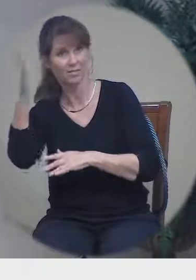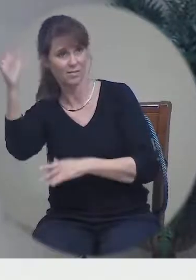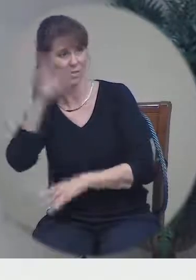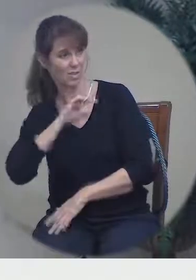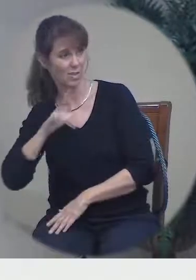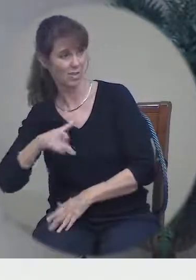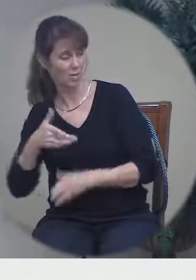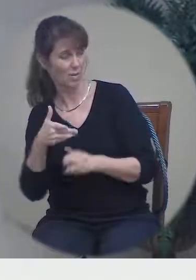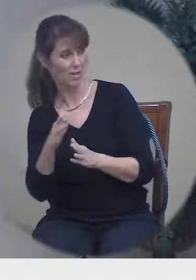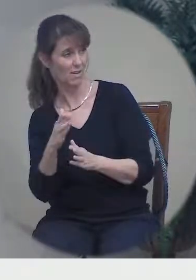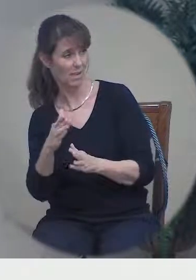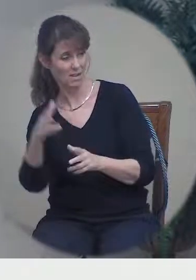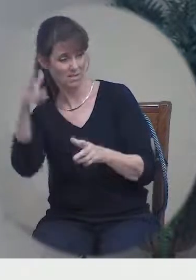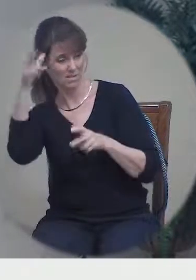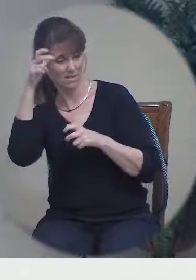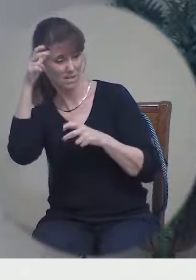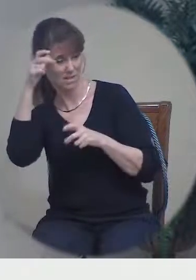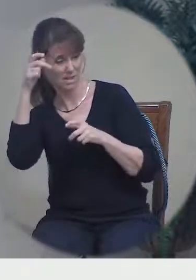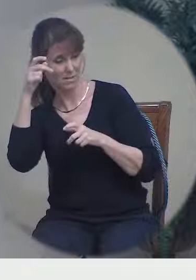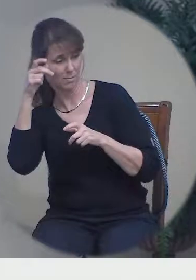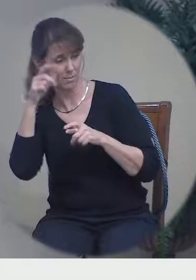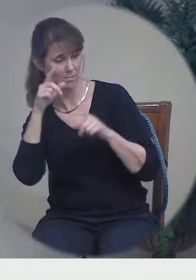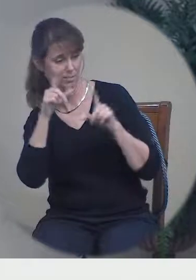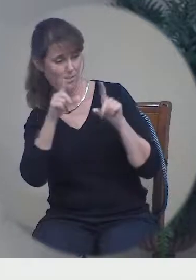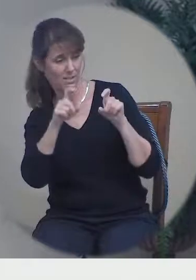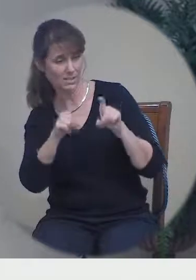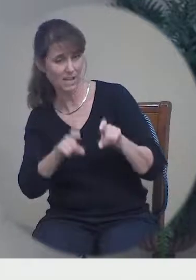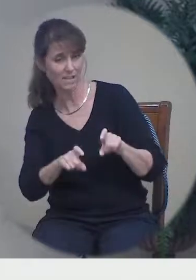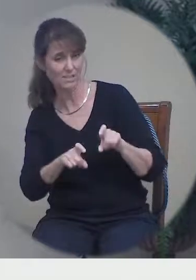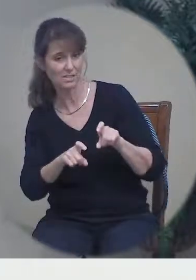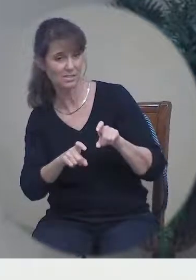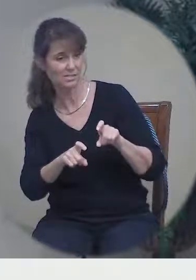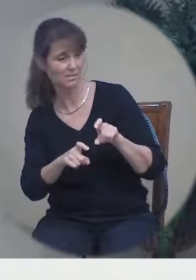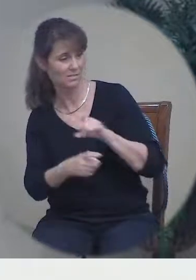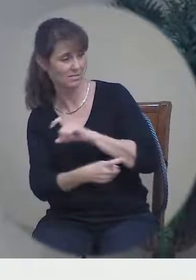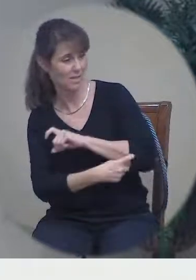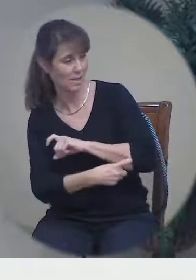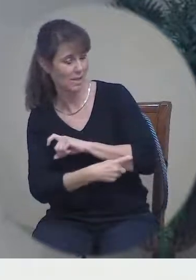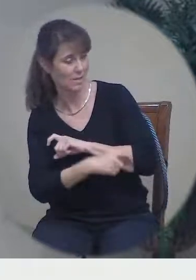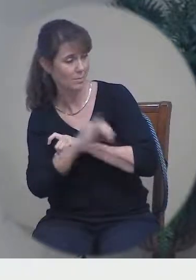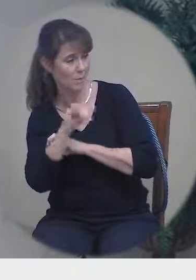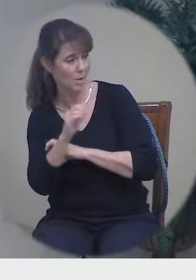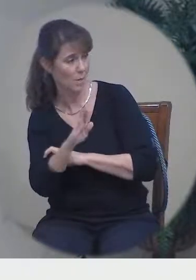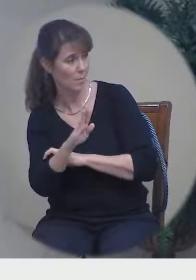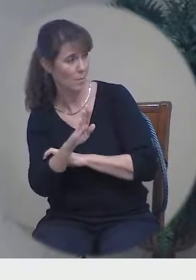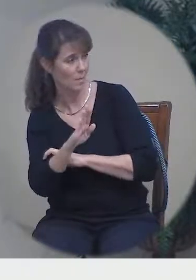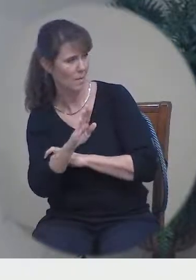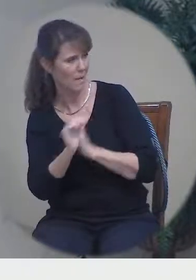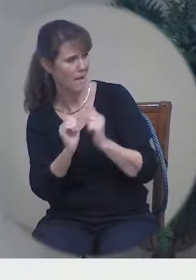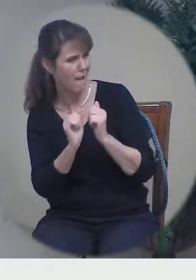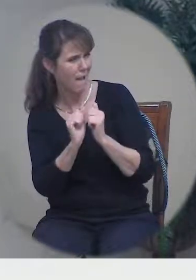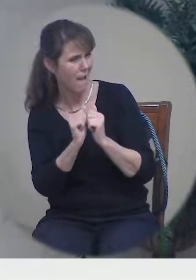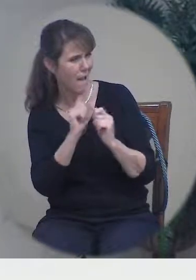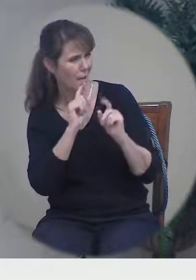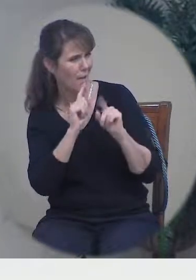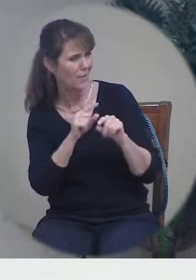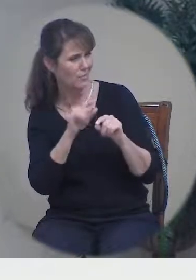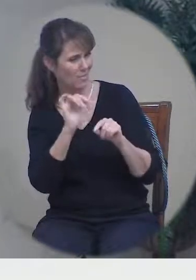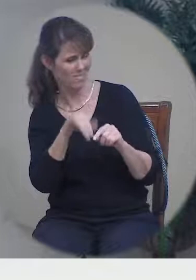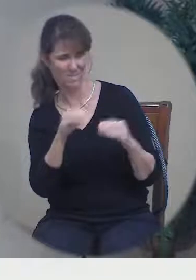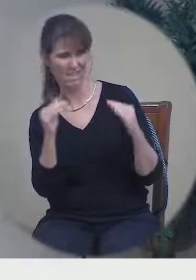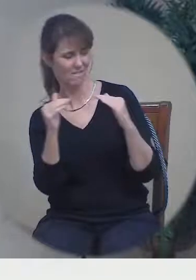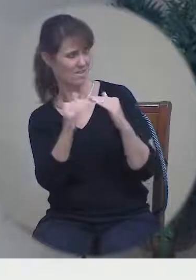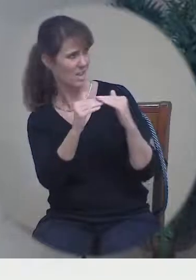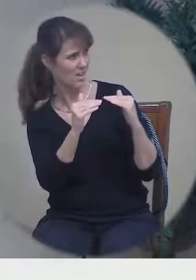the devil to test Job. How does one answer the fairness of that?